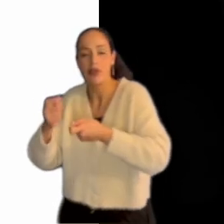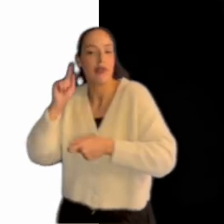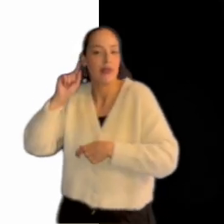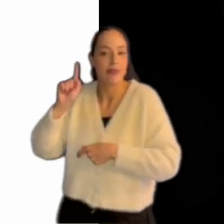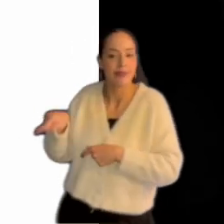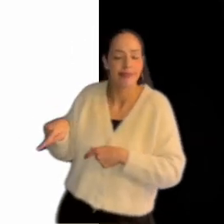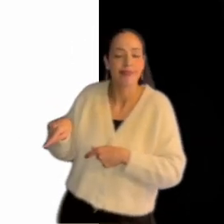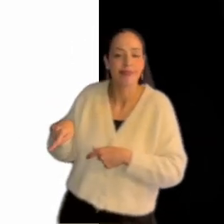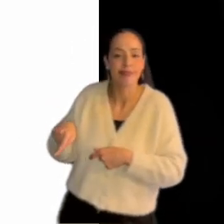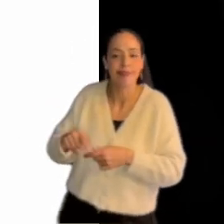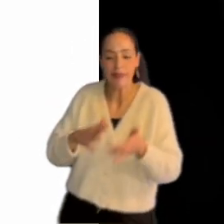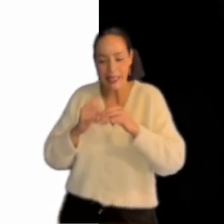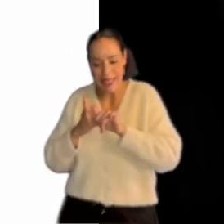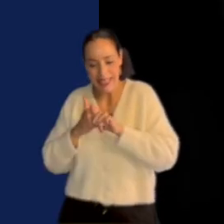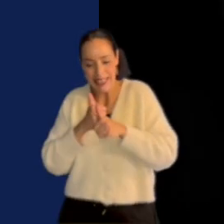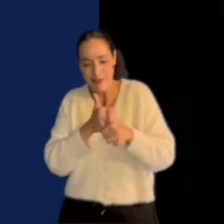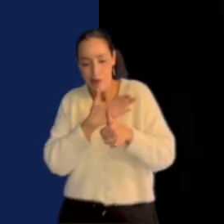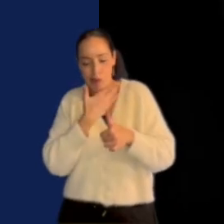immediate best interest.